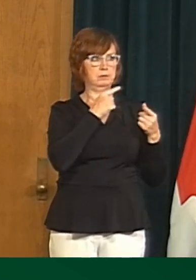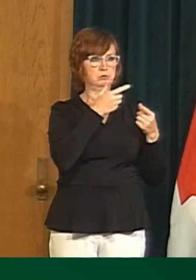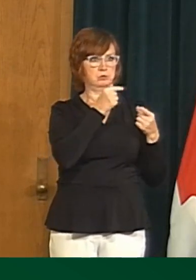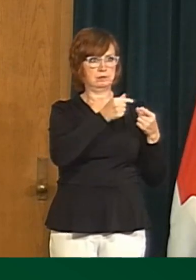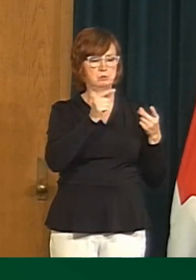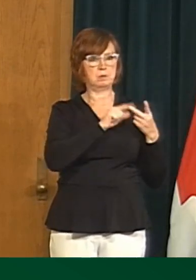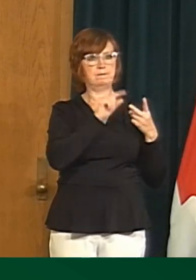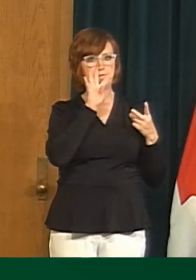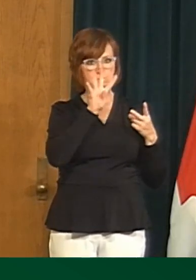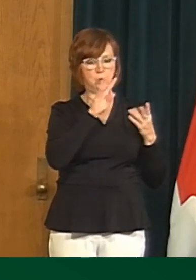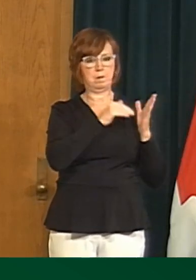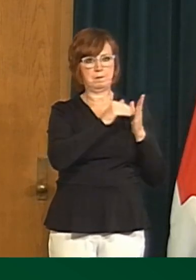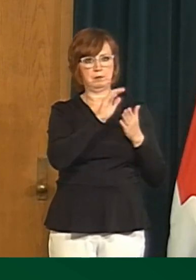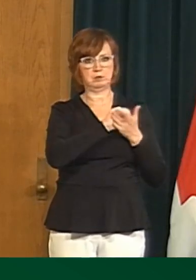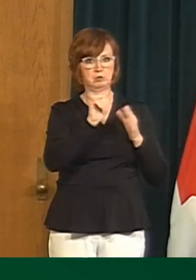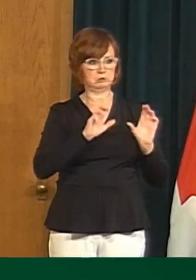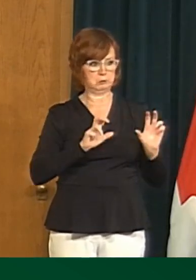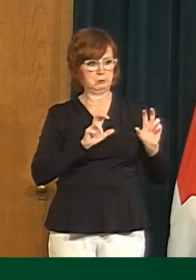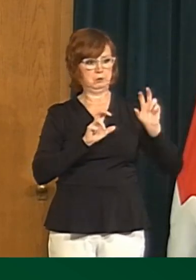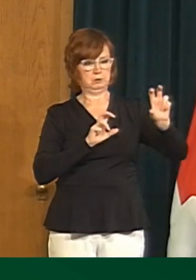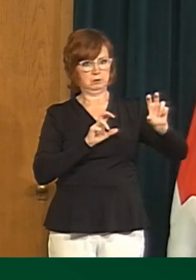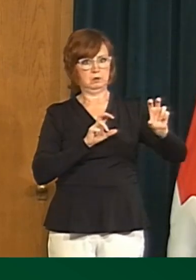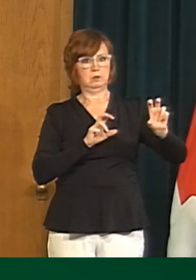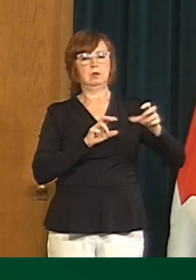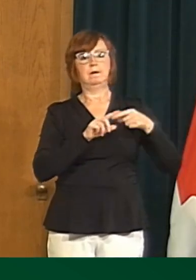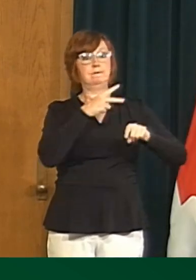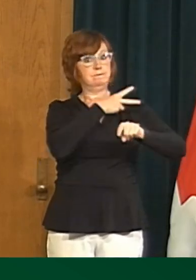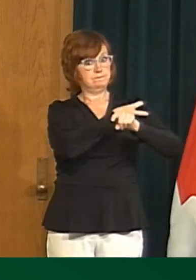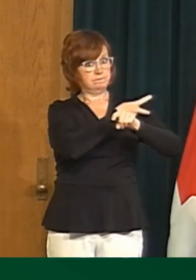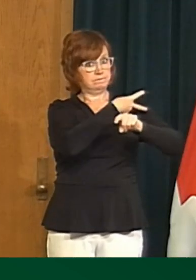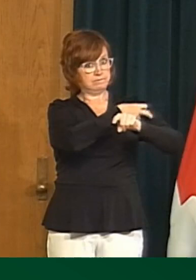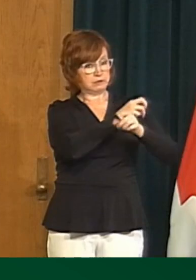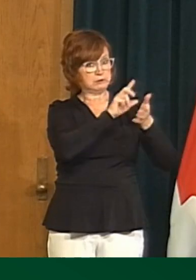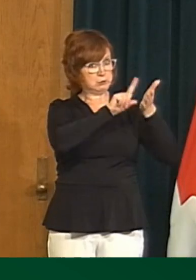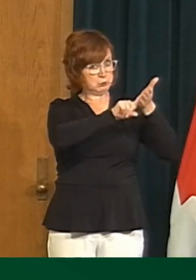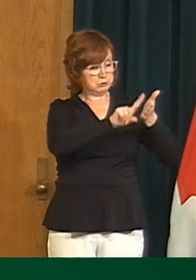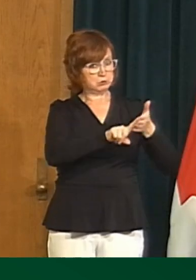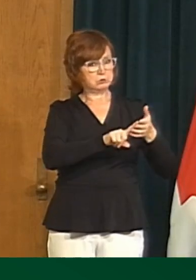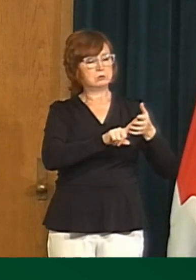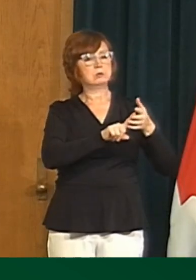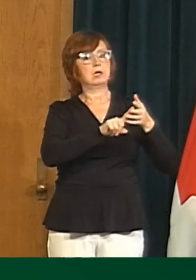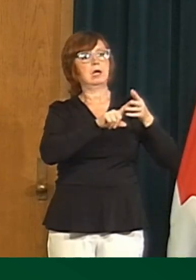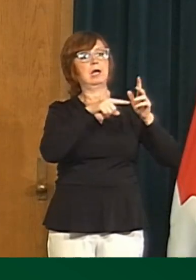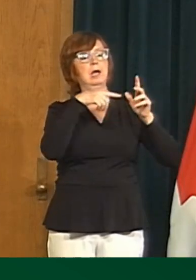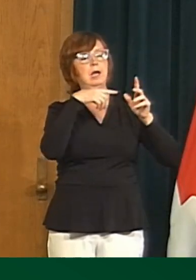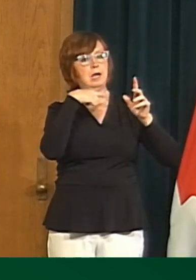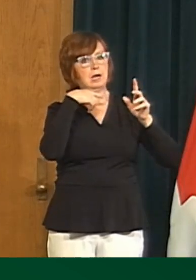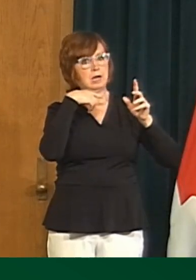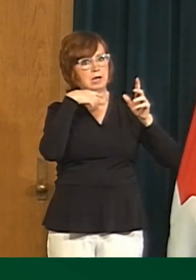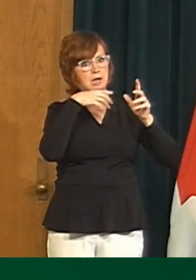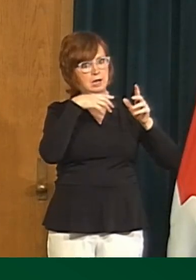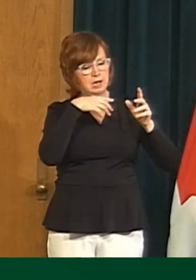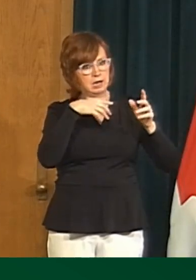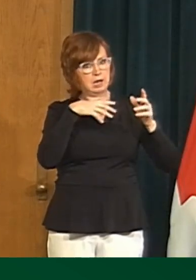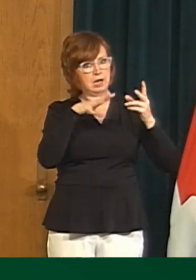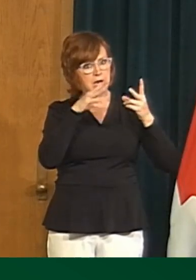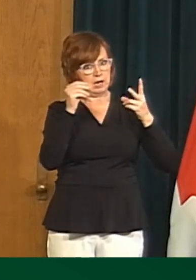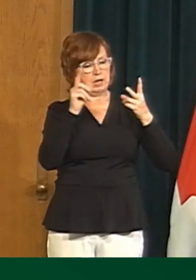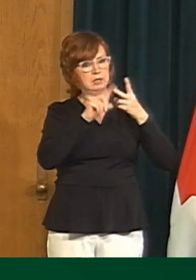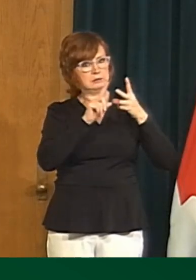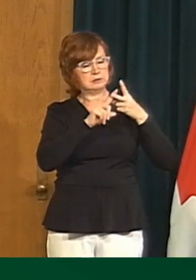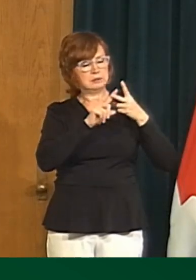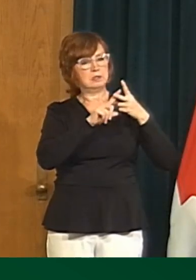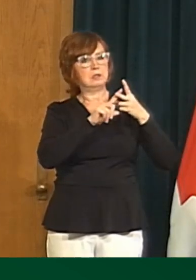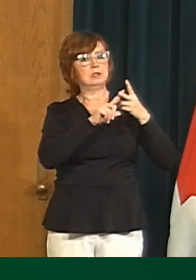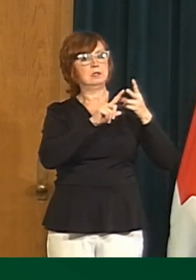the provincial government, not only in the vaccine research, but in the ability to produce the vaccine upon having an approval. So,